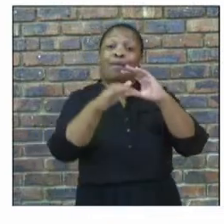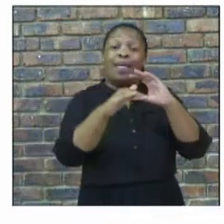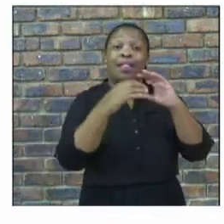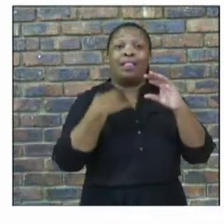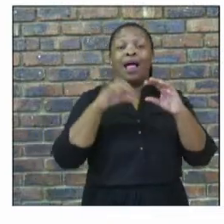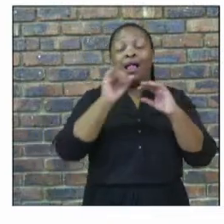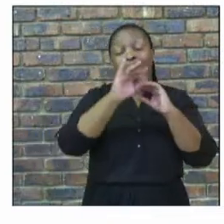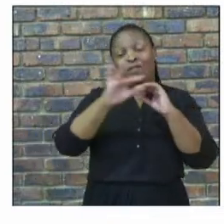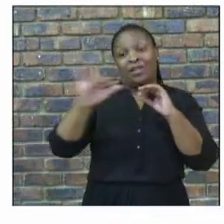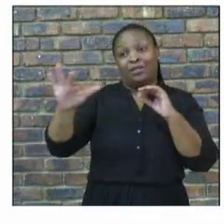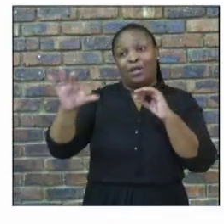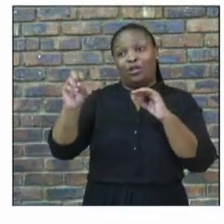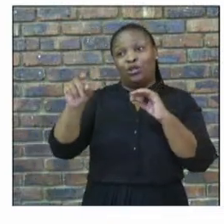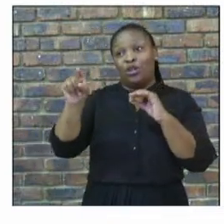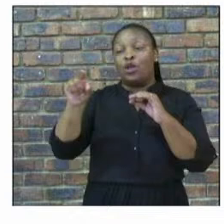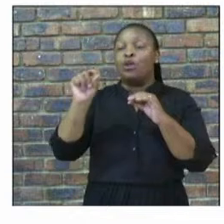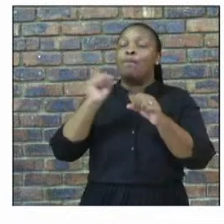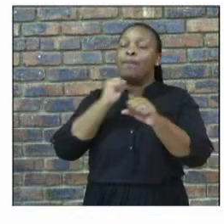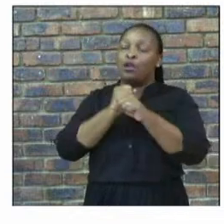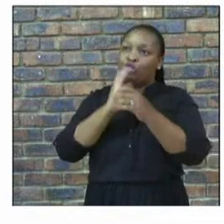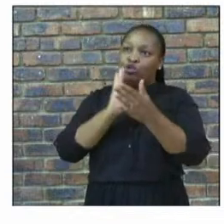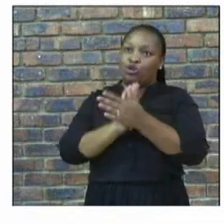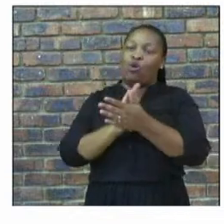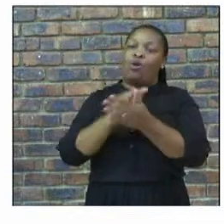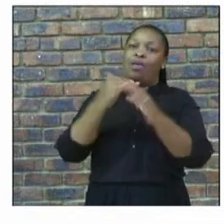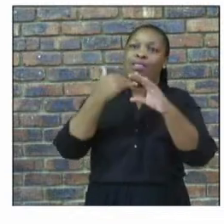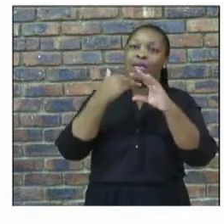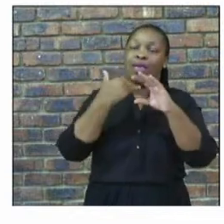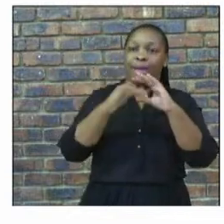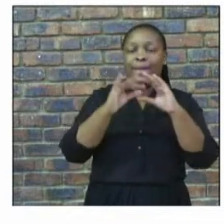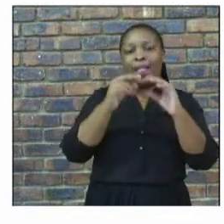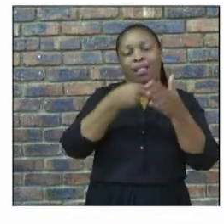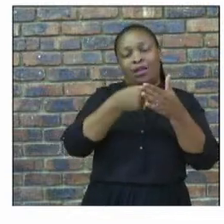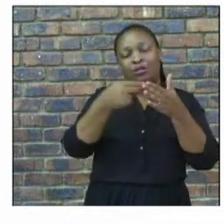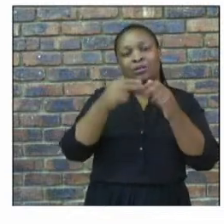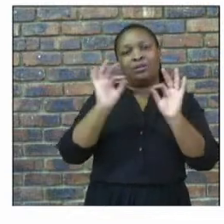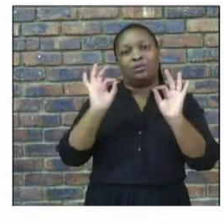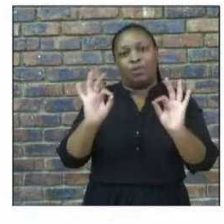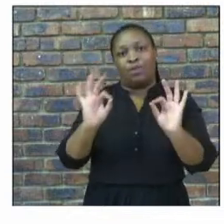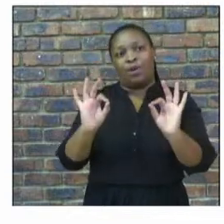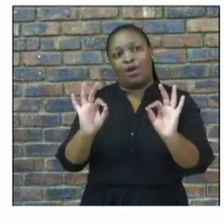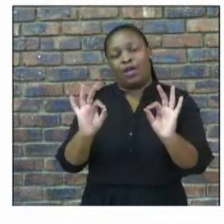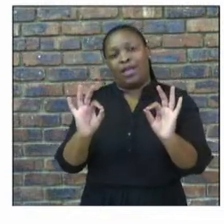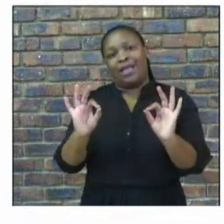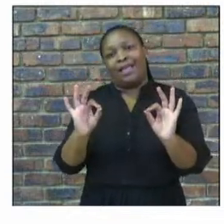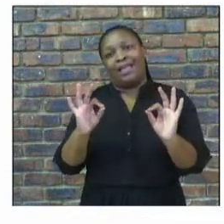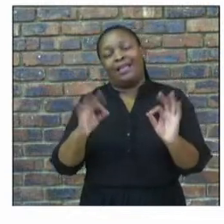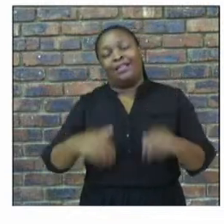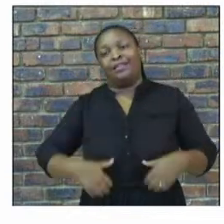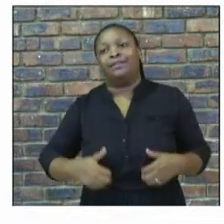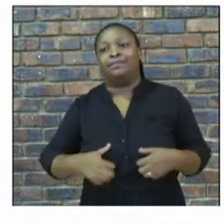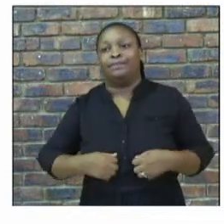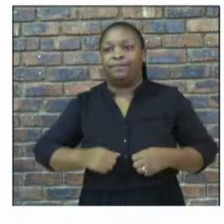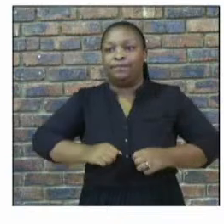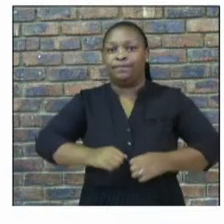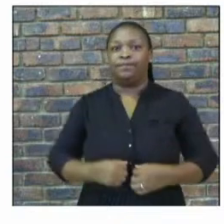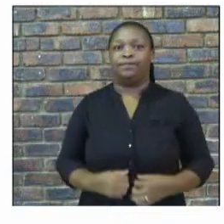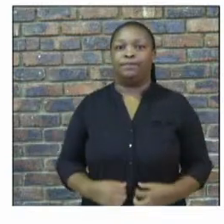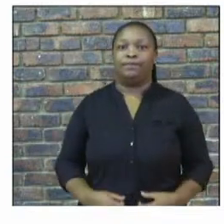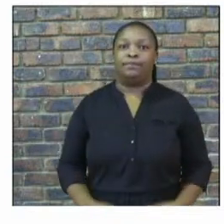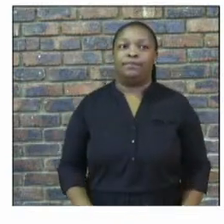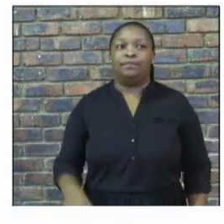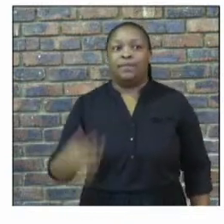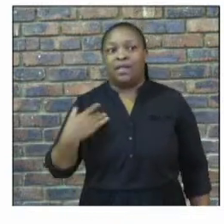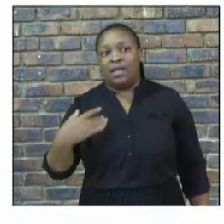for you so that you get the spelling right? Because I know there's a challenge with my name. It's written L but pronounced D.